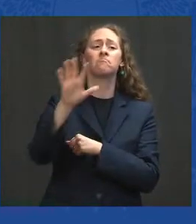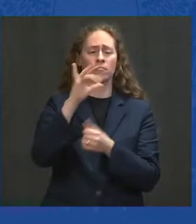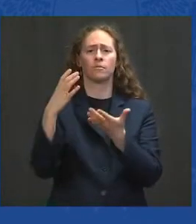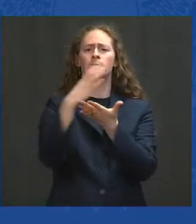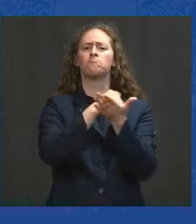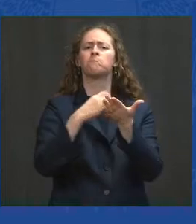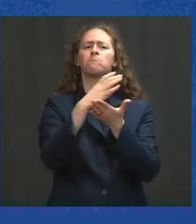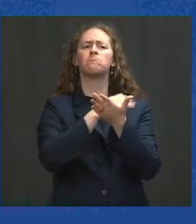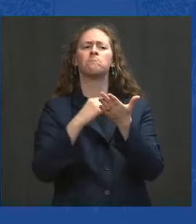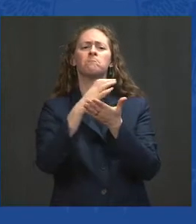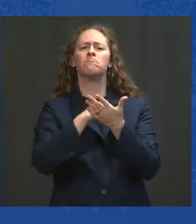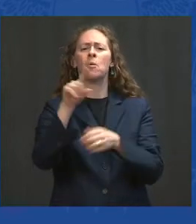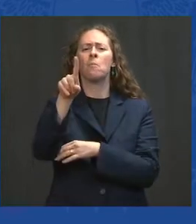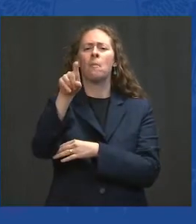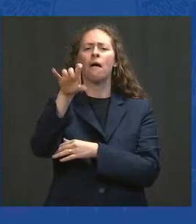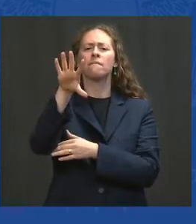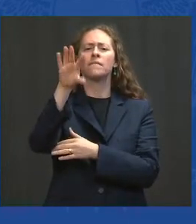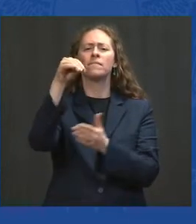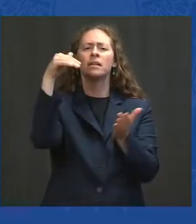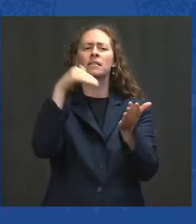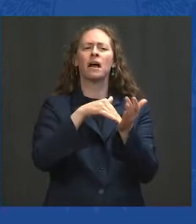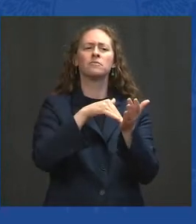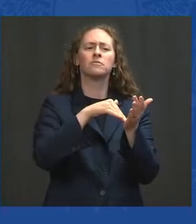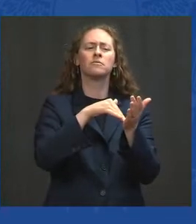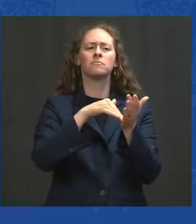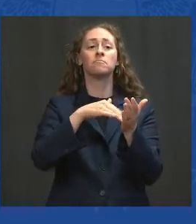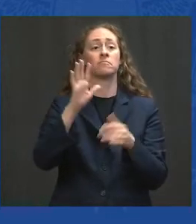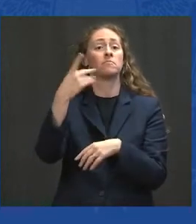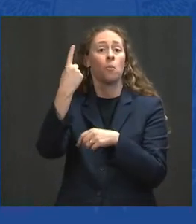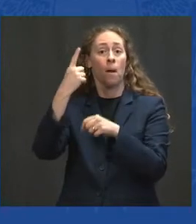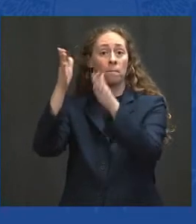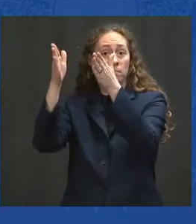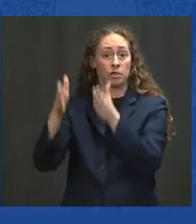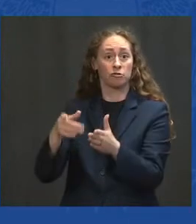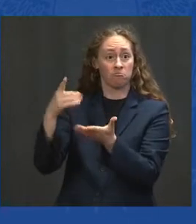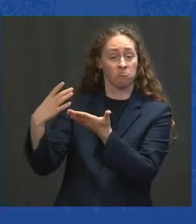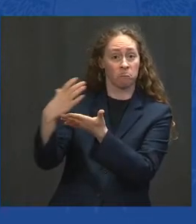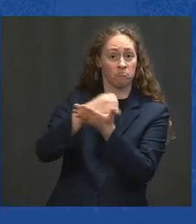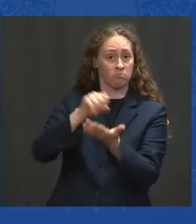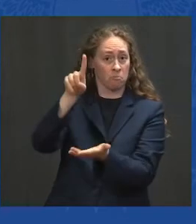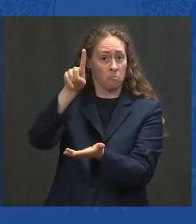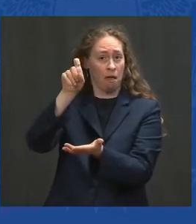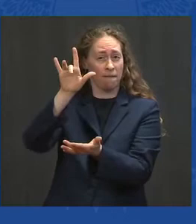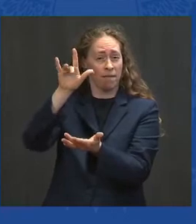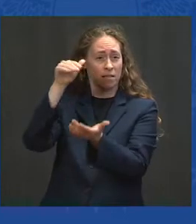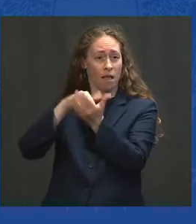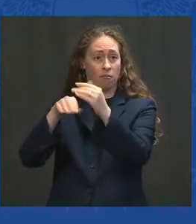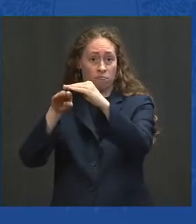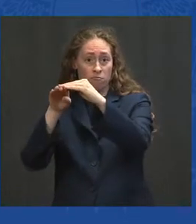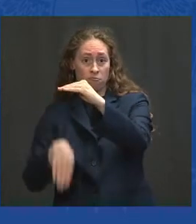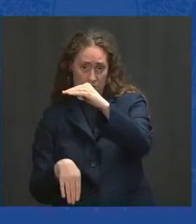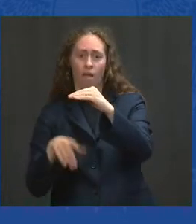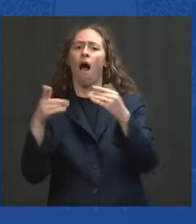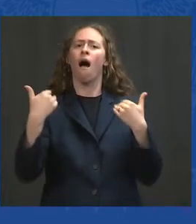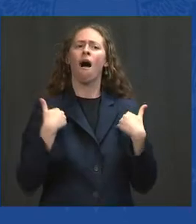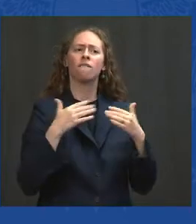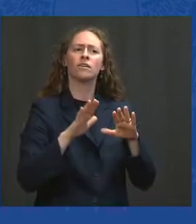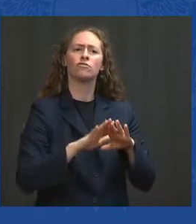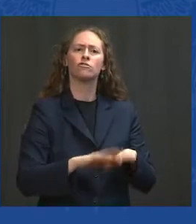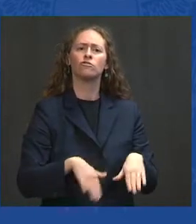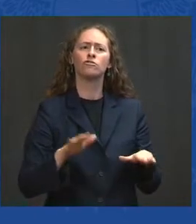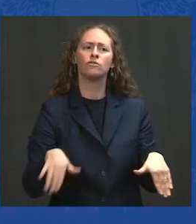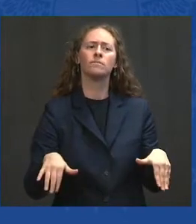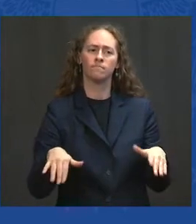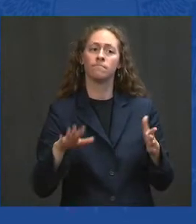under $120,000, $25,000, who have children or raising children in America, they're going to receive their